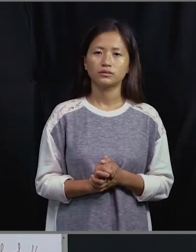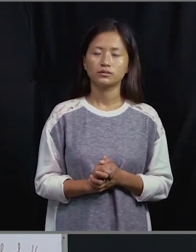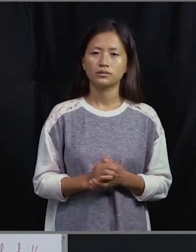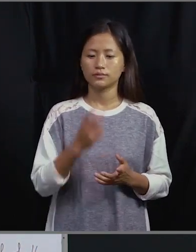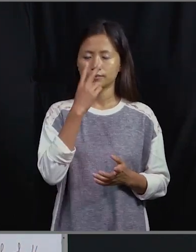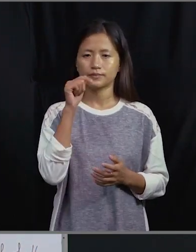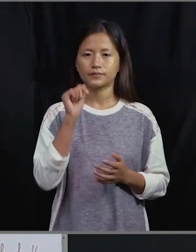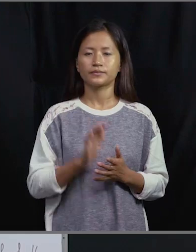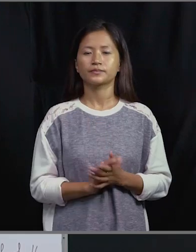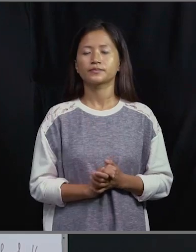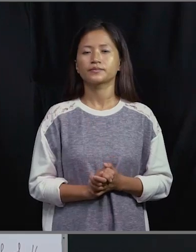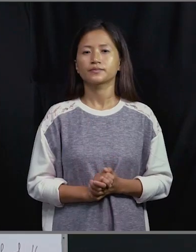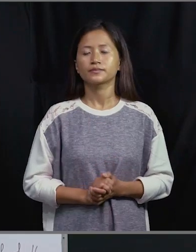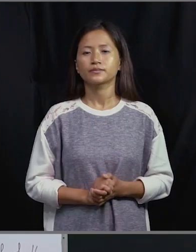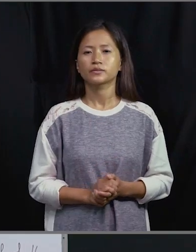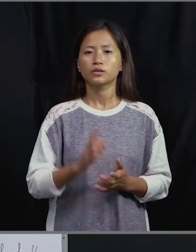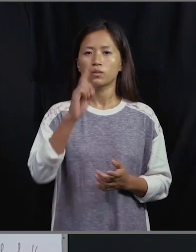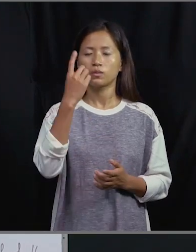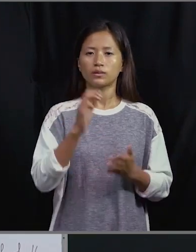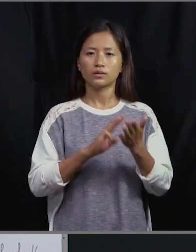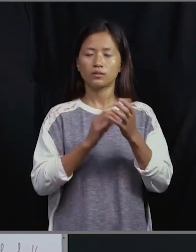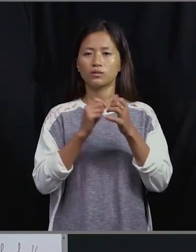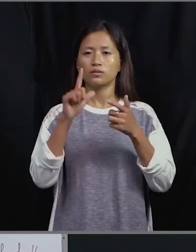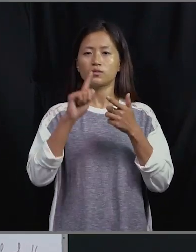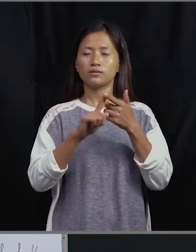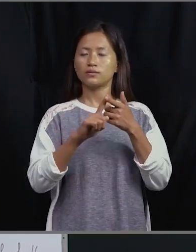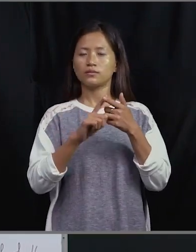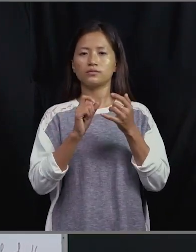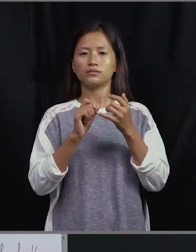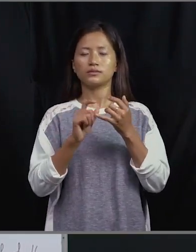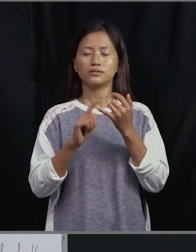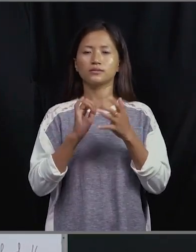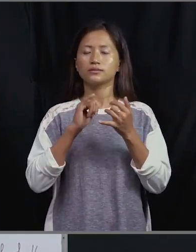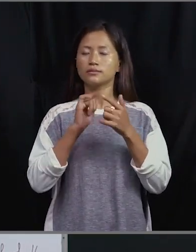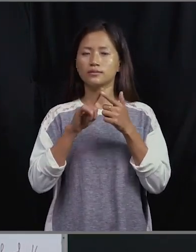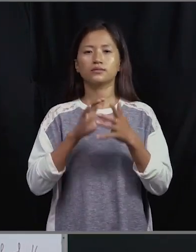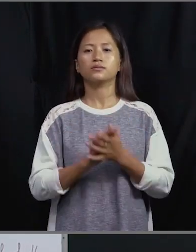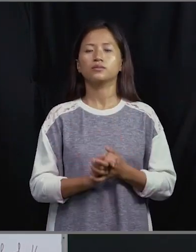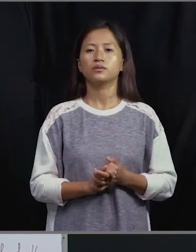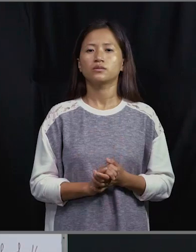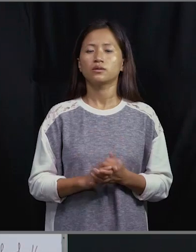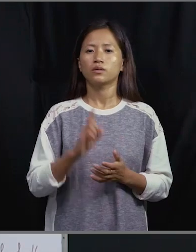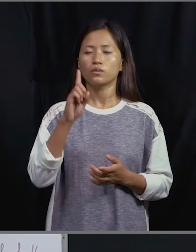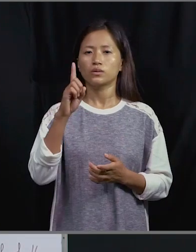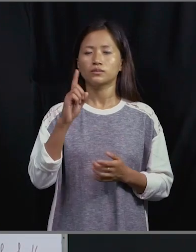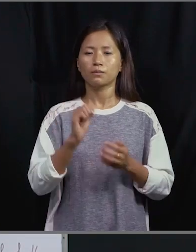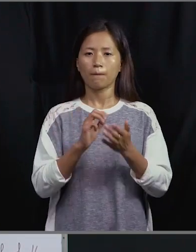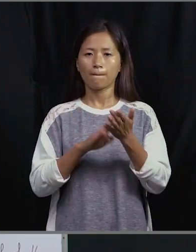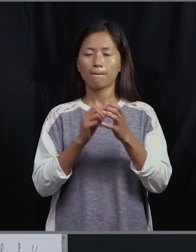Now see here, 1 mole, according to this balanced chemical equation, 1 mole of